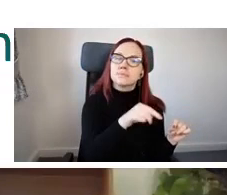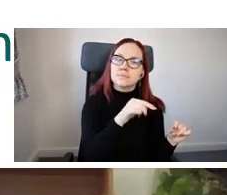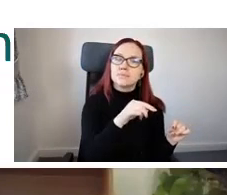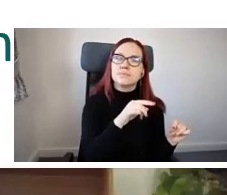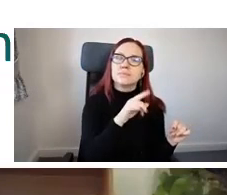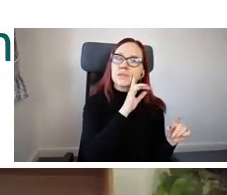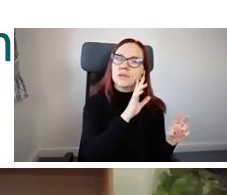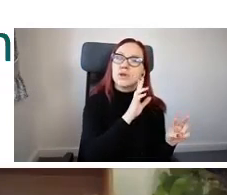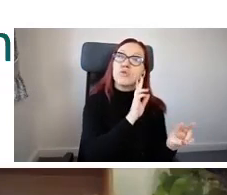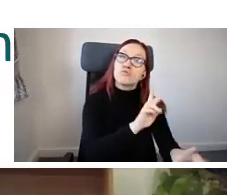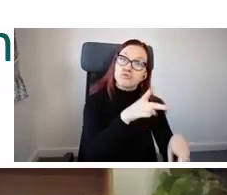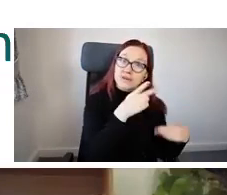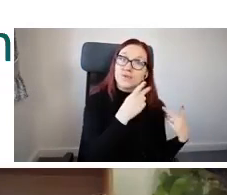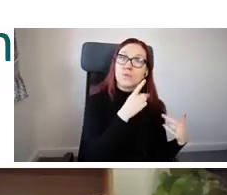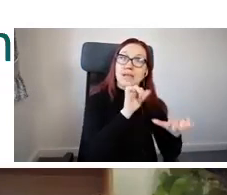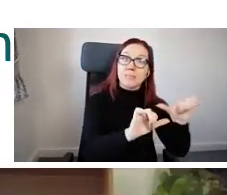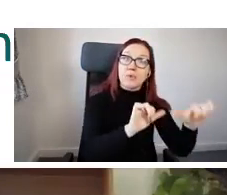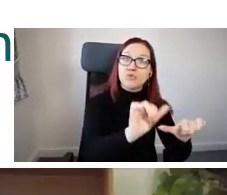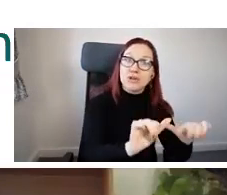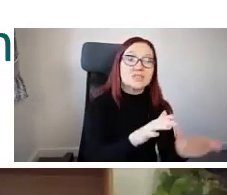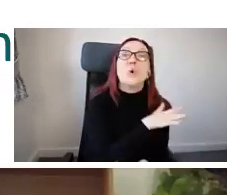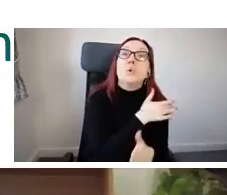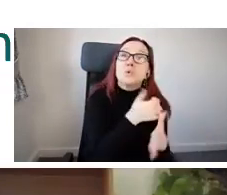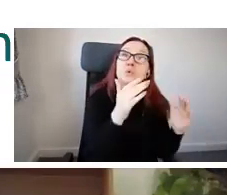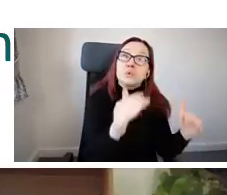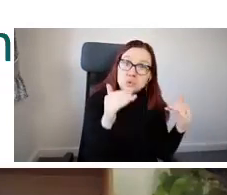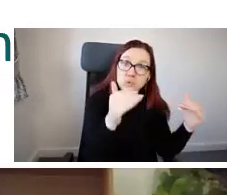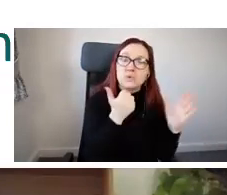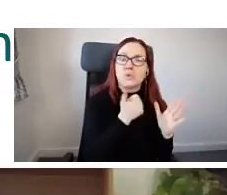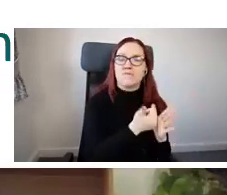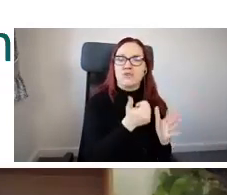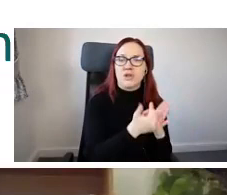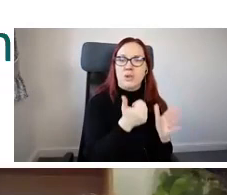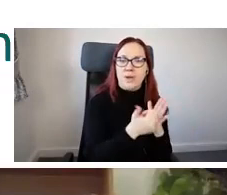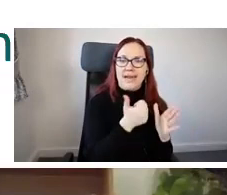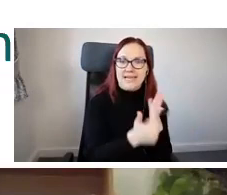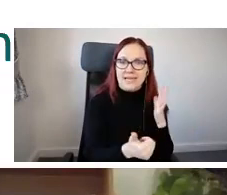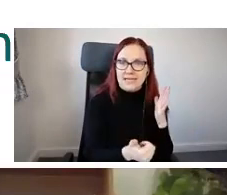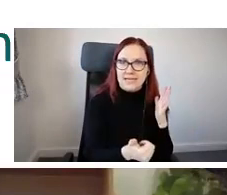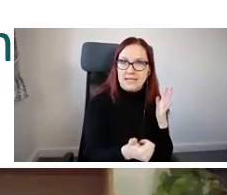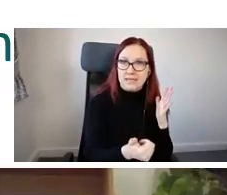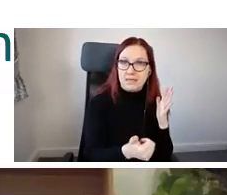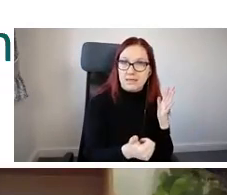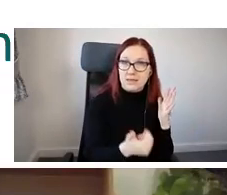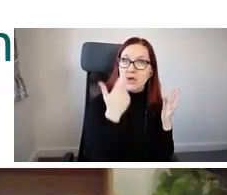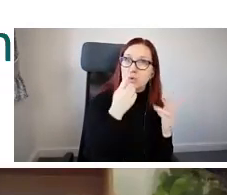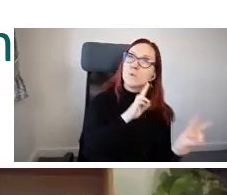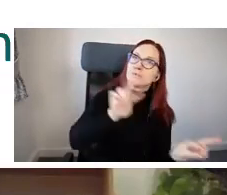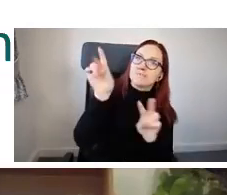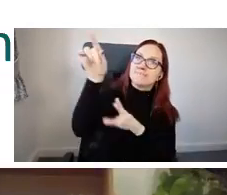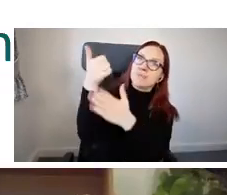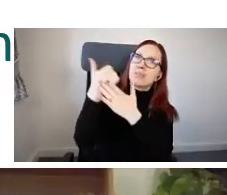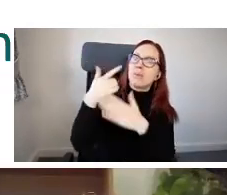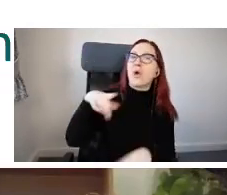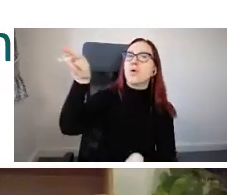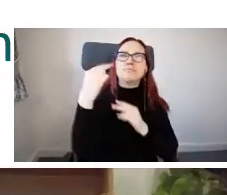reviewing progress too frequently might give the impression that the practitioner is more interested in gauging their own success, and therefore